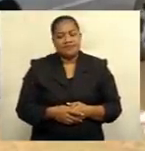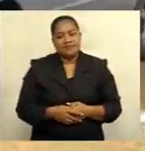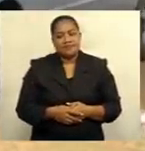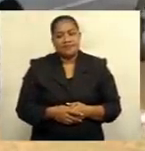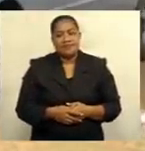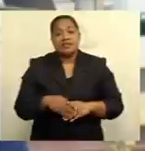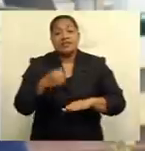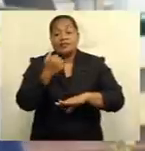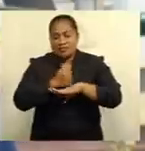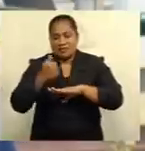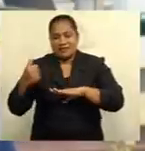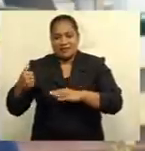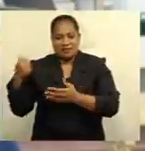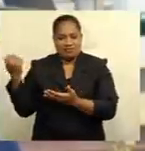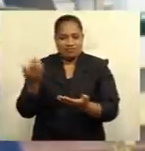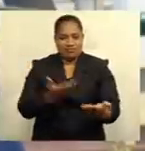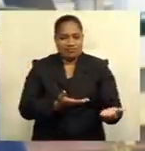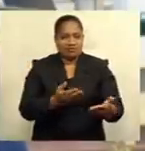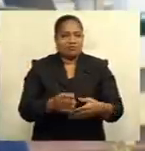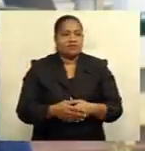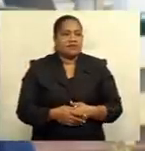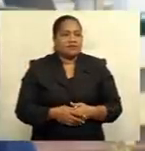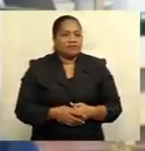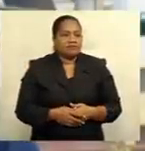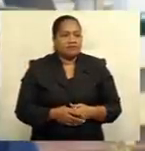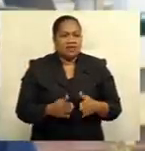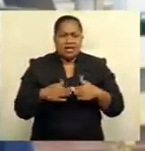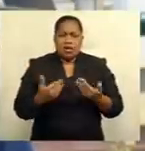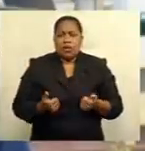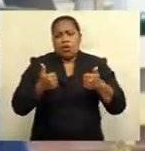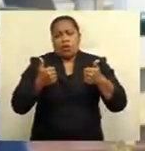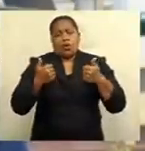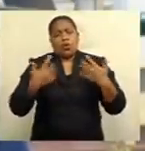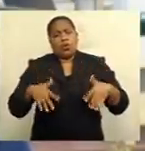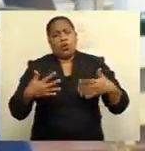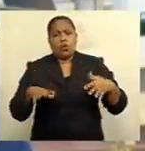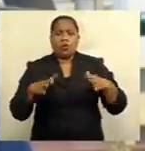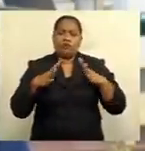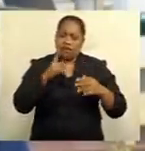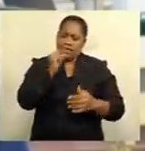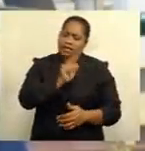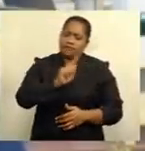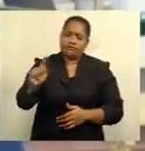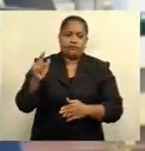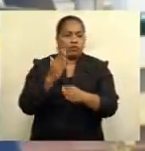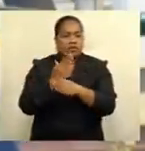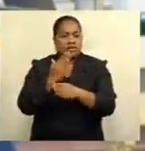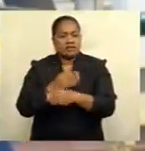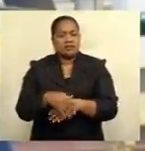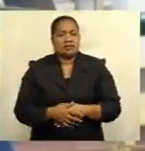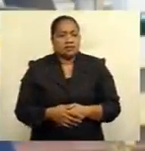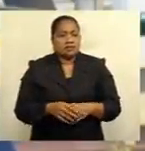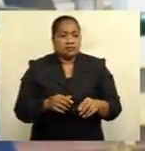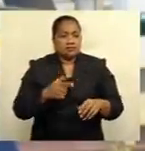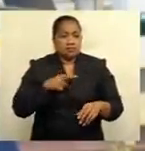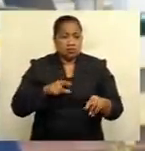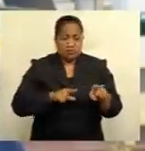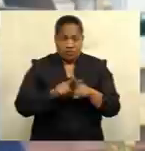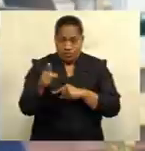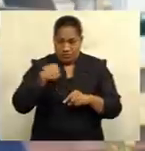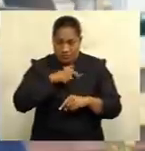by government. We feel good now. We are free to go to work. Because majority of the people staying are